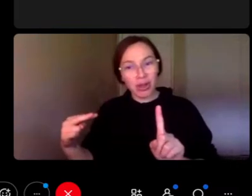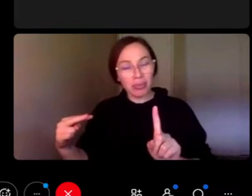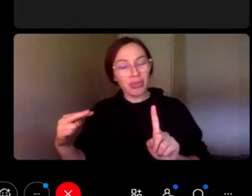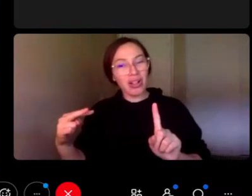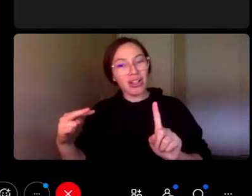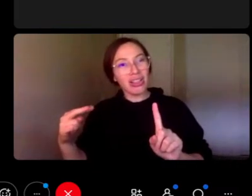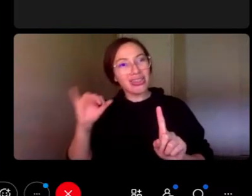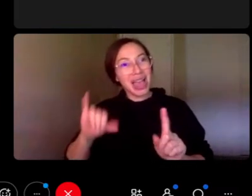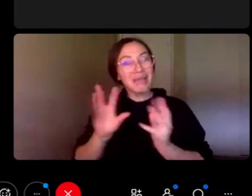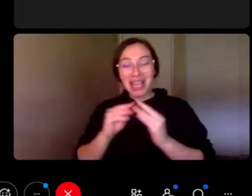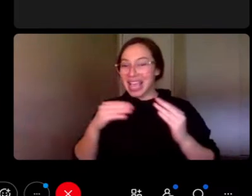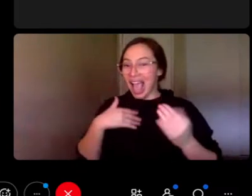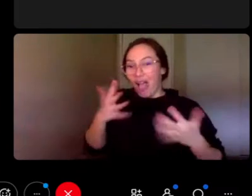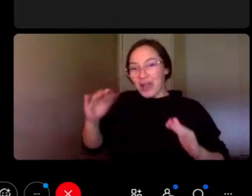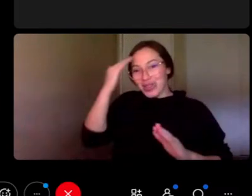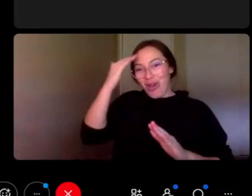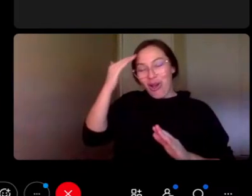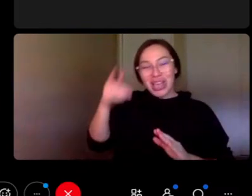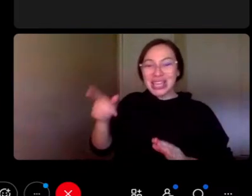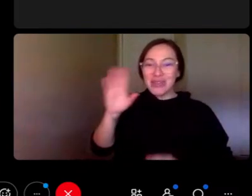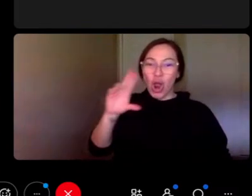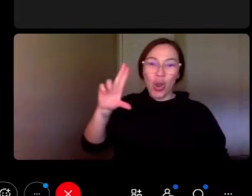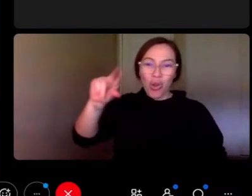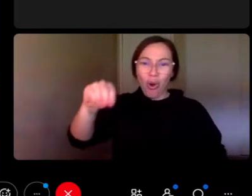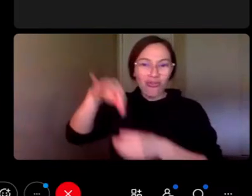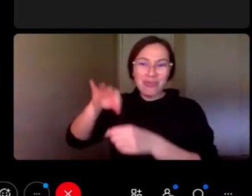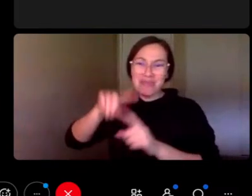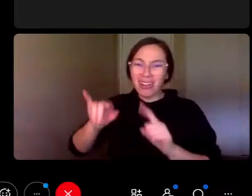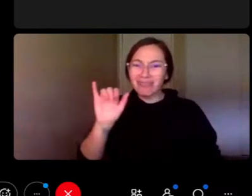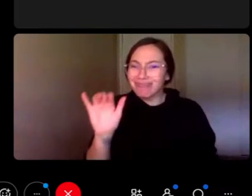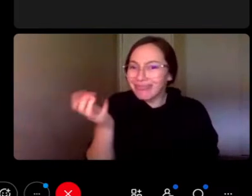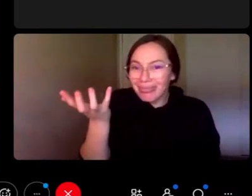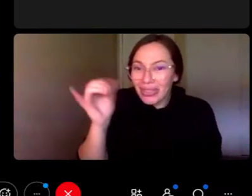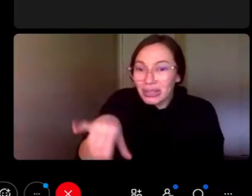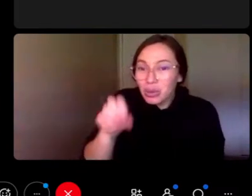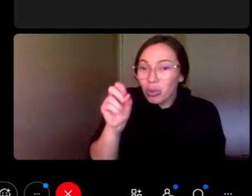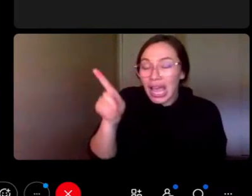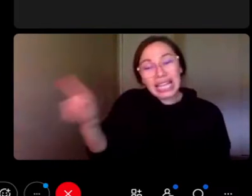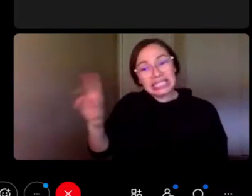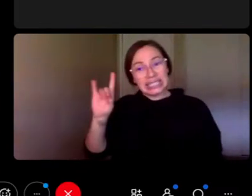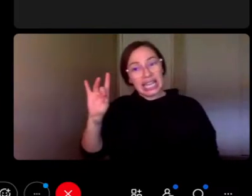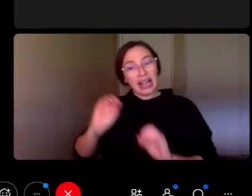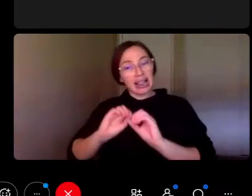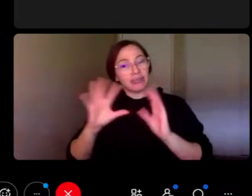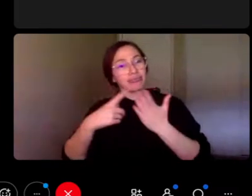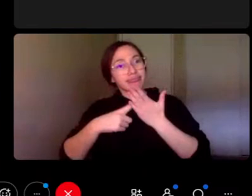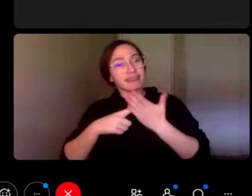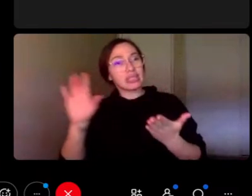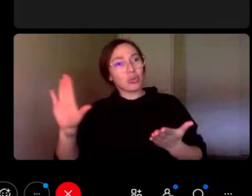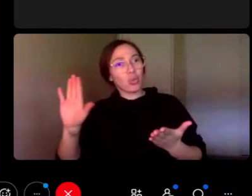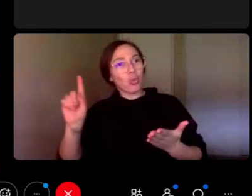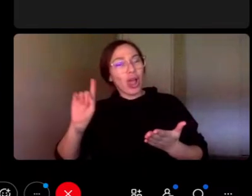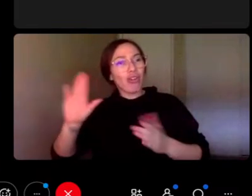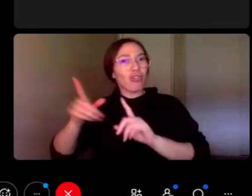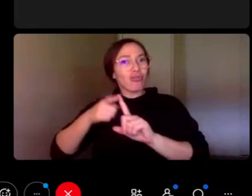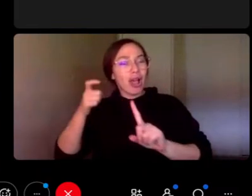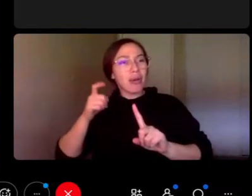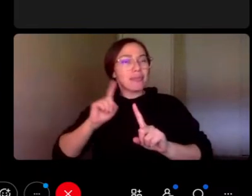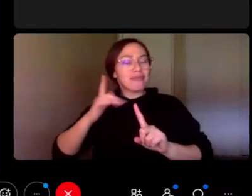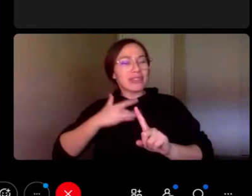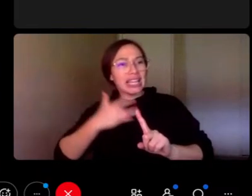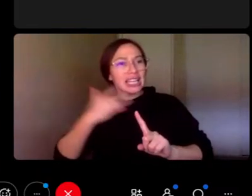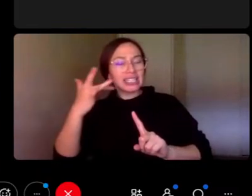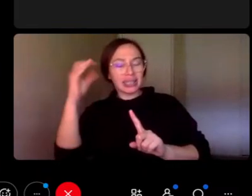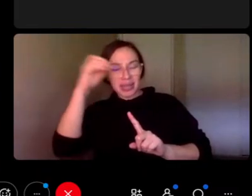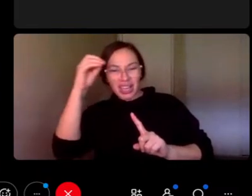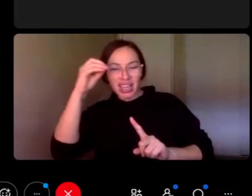that meeting, I knew he was going to be a no vote. And that's okay because he explained where he was coming from and why he felt that way and